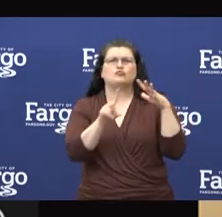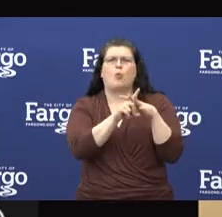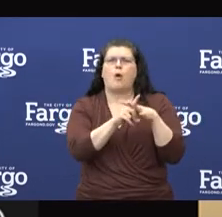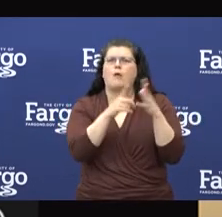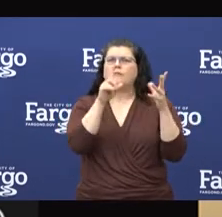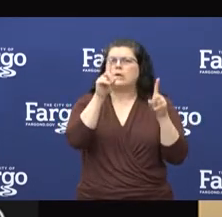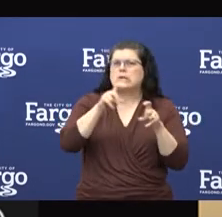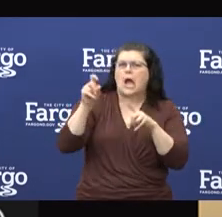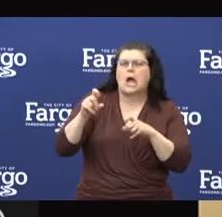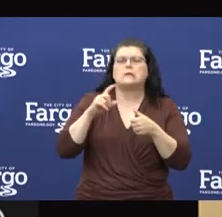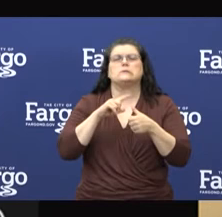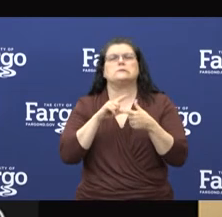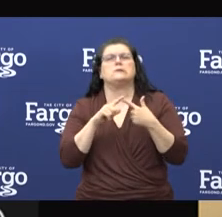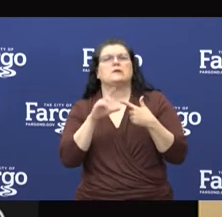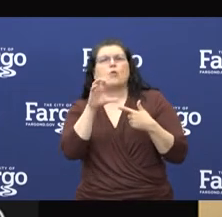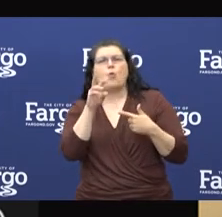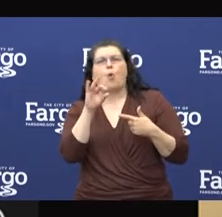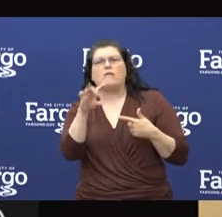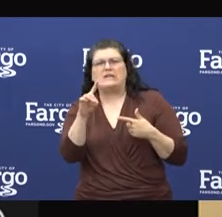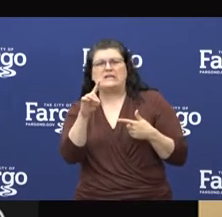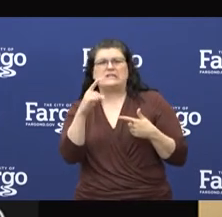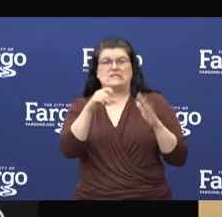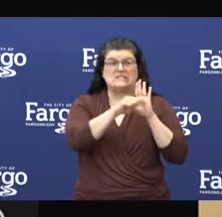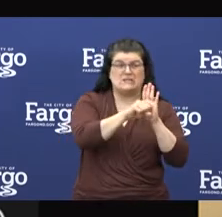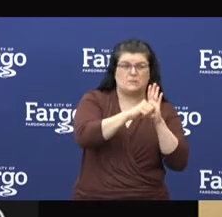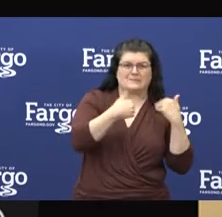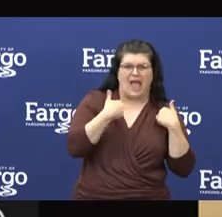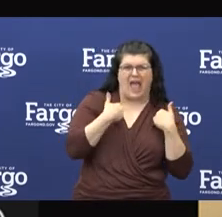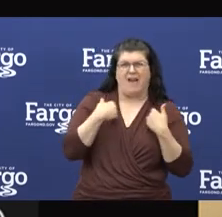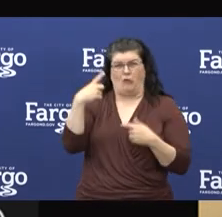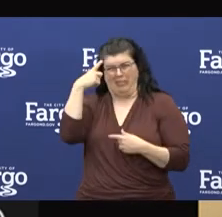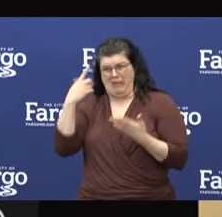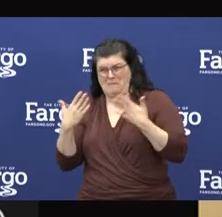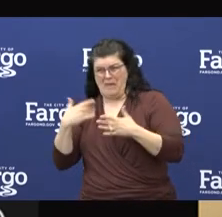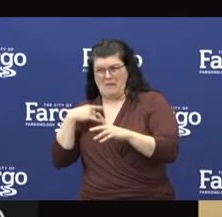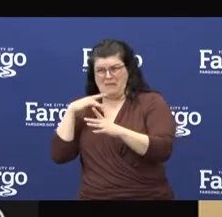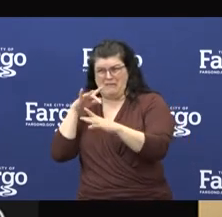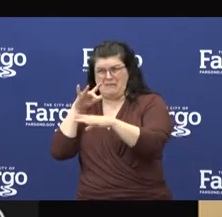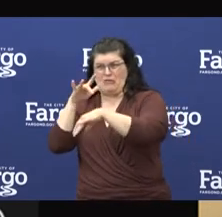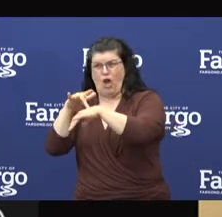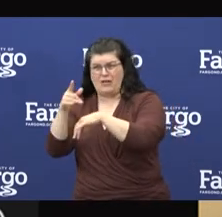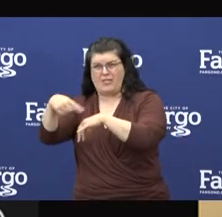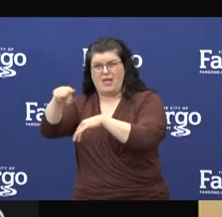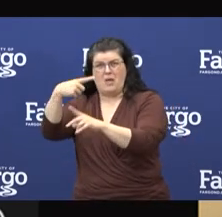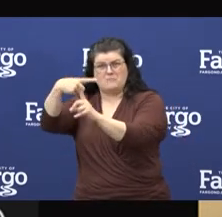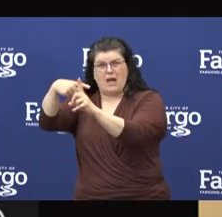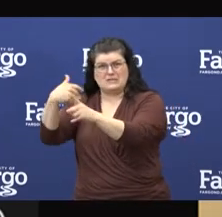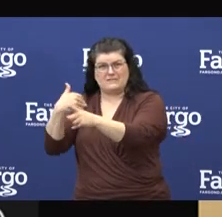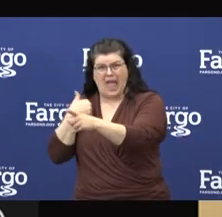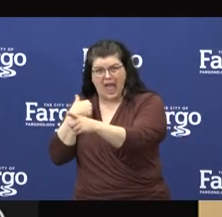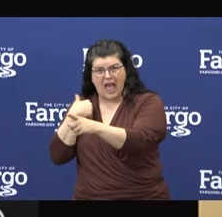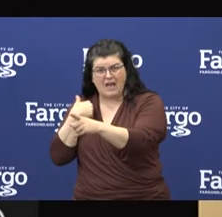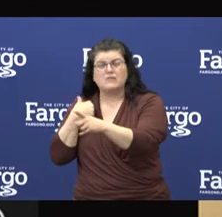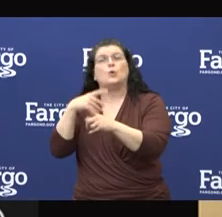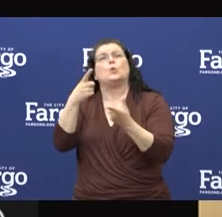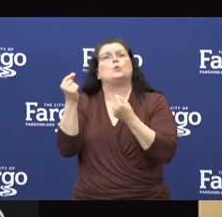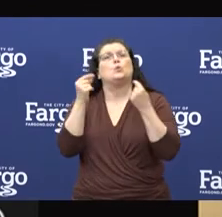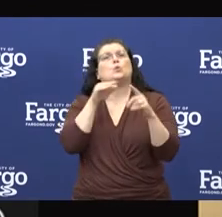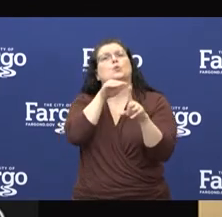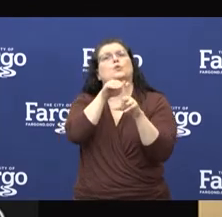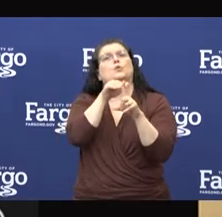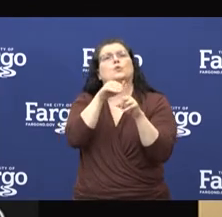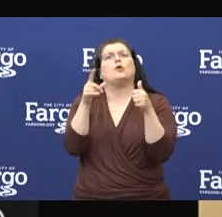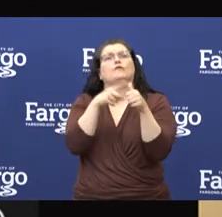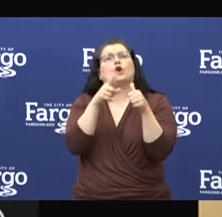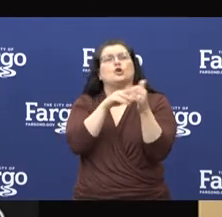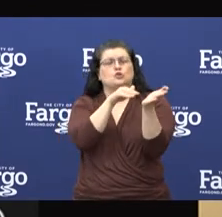COVID symptoms, or if you think you've been in contact with a positive case, we want you to contact your healthcare provider